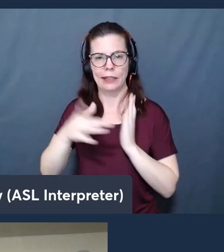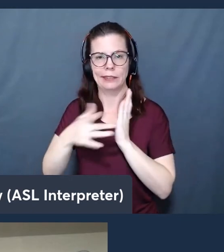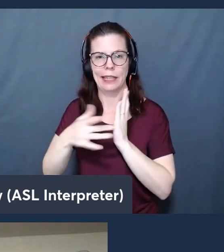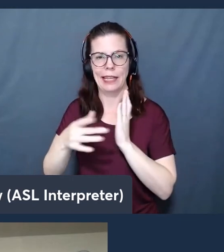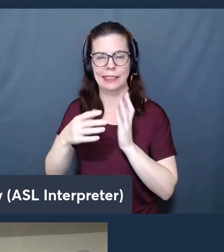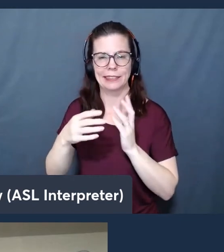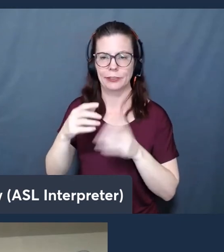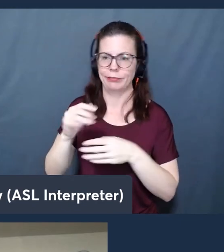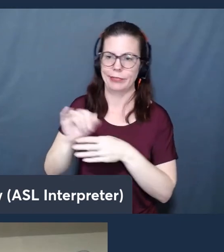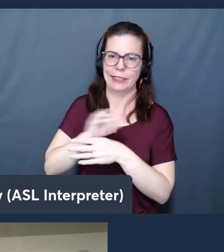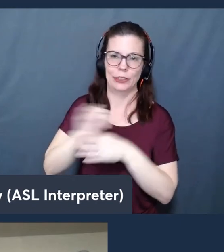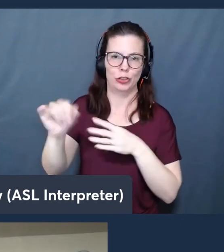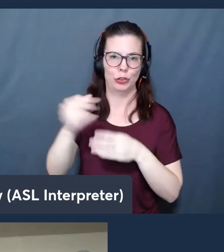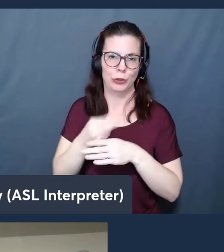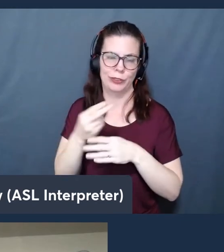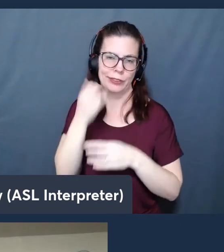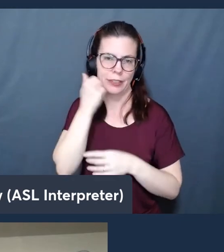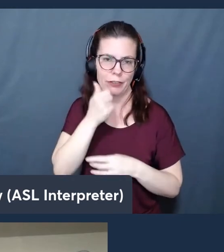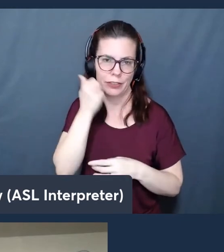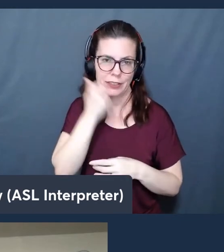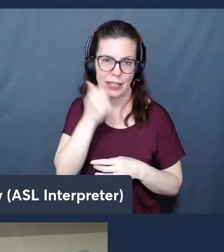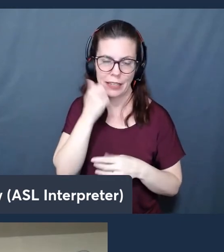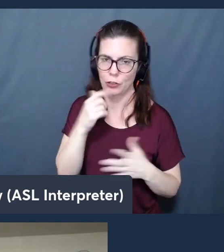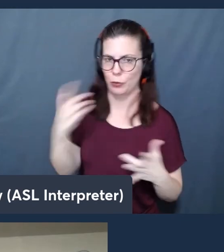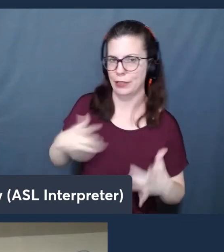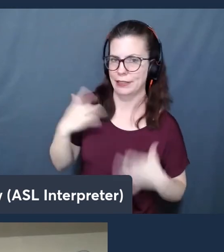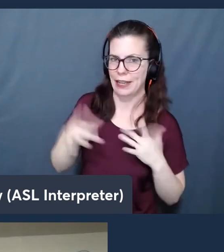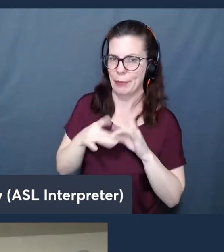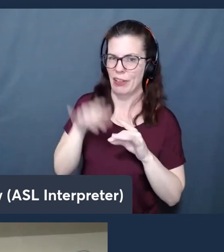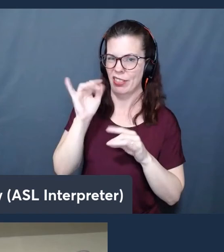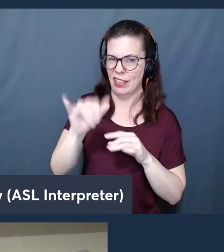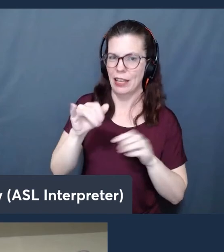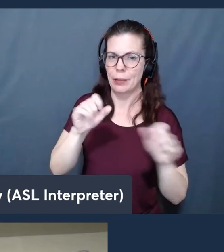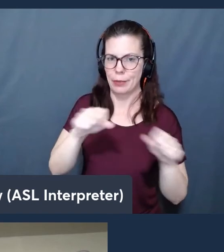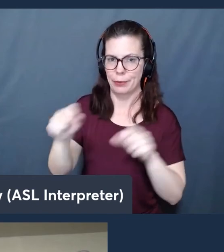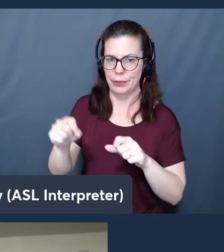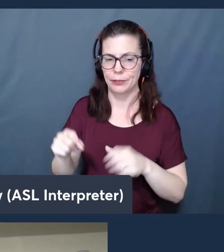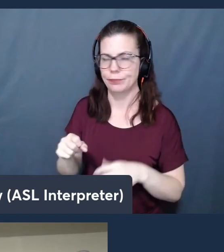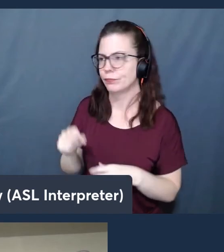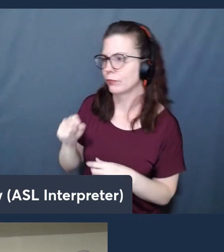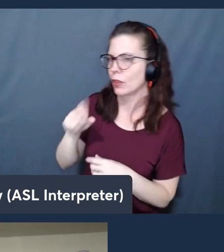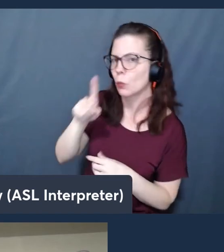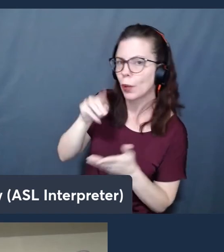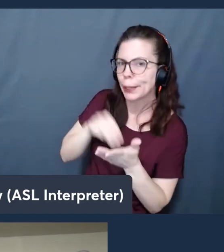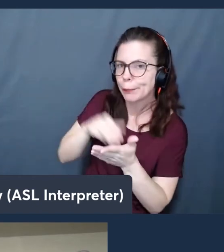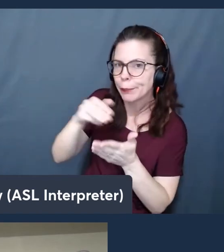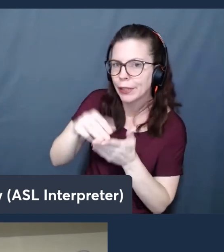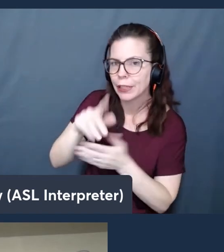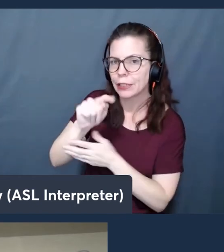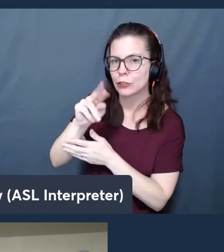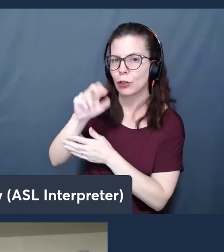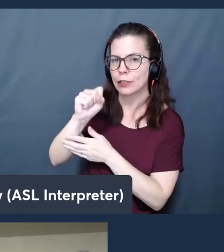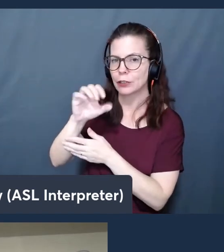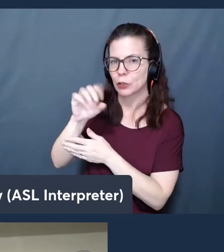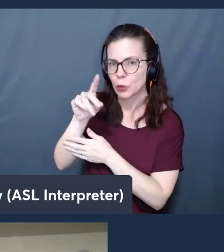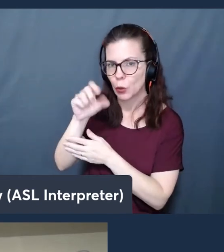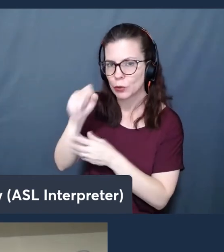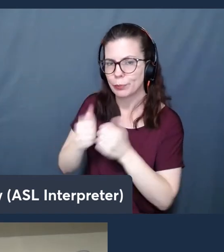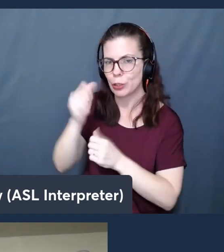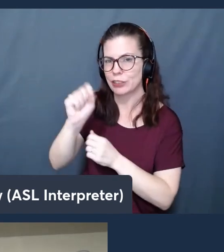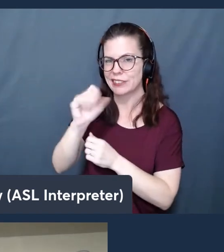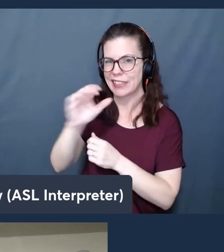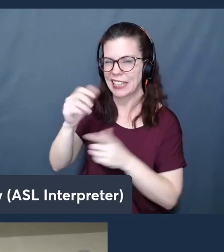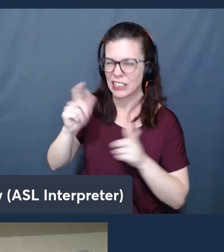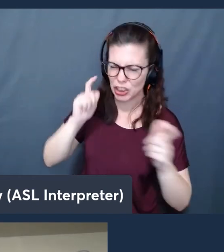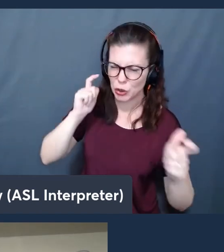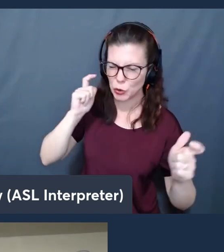So really excited about that capability. I mean, 1 million transcodes per second is a huge number. So, and